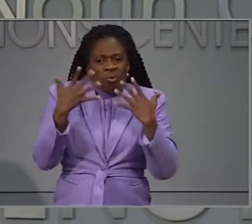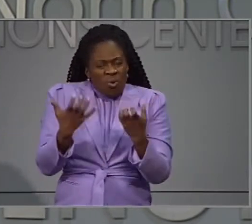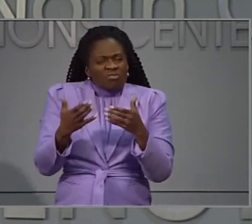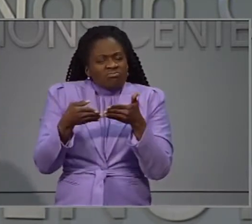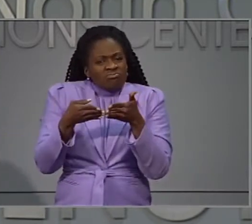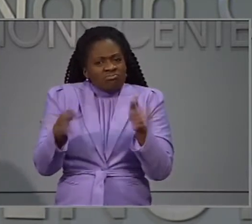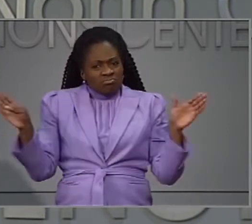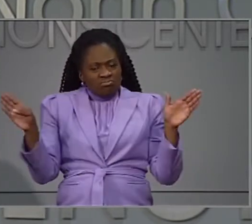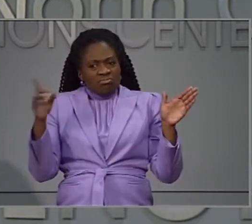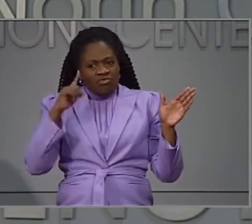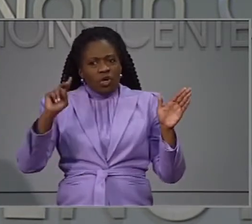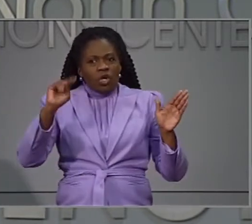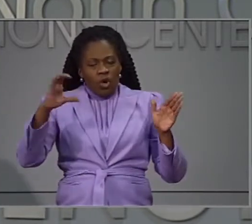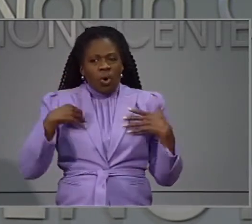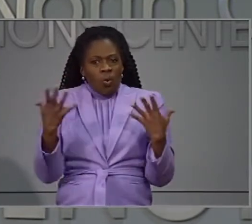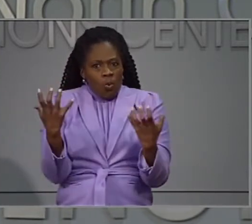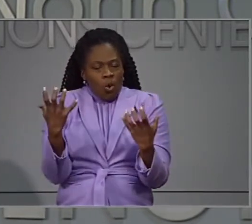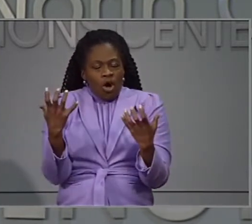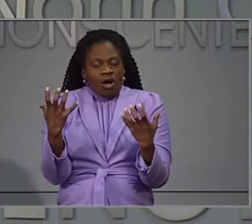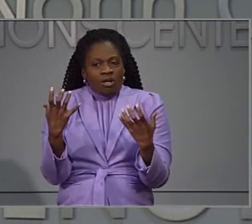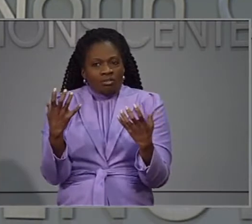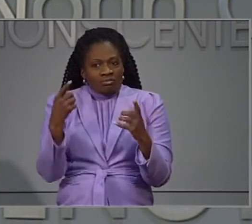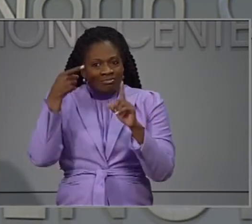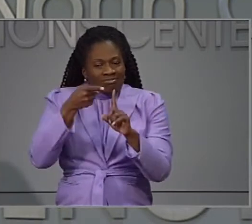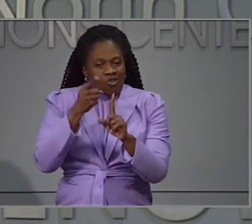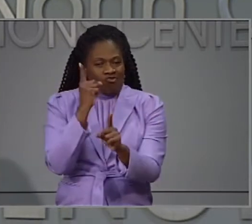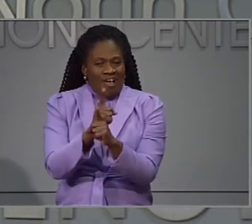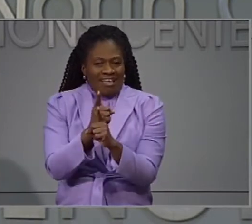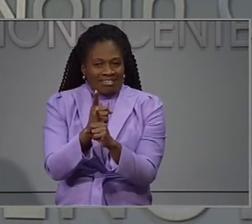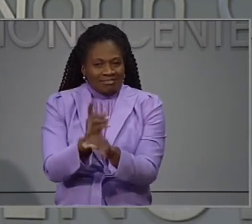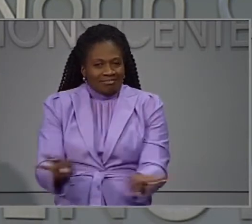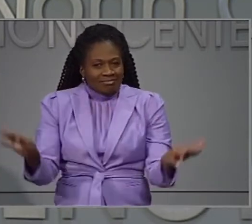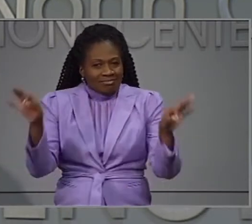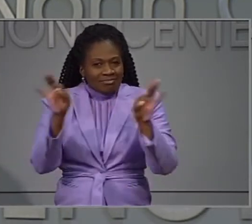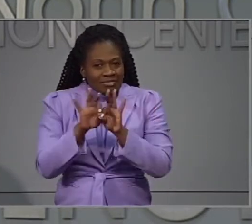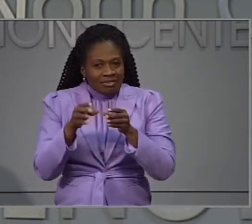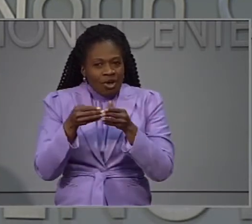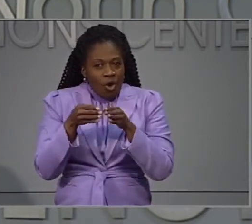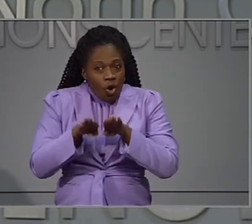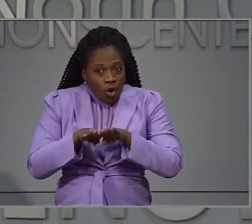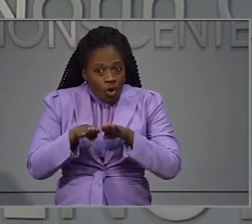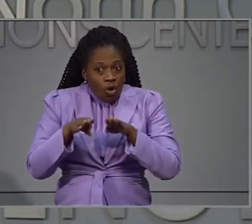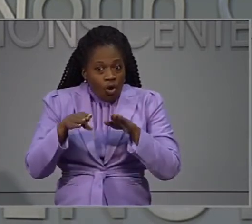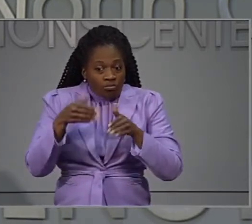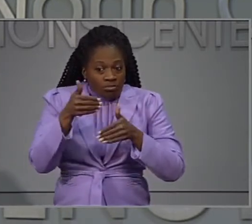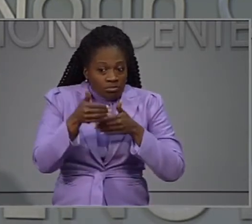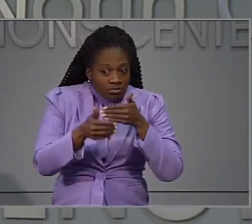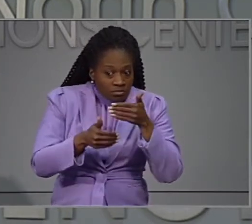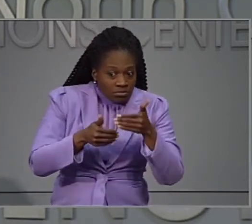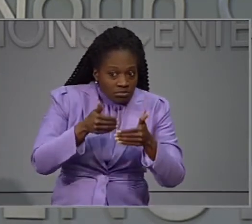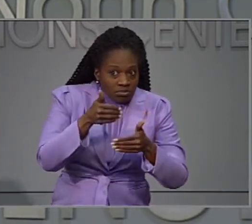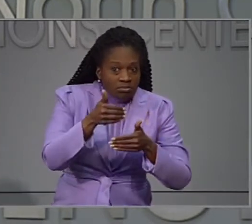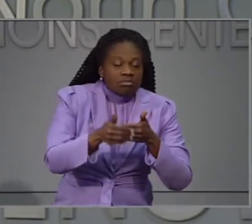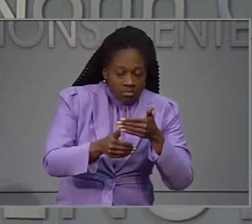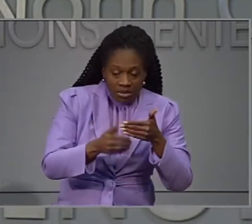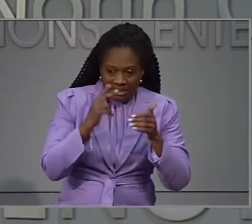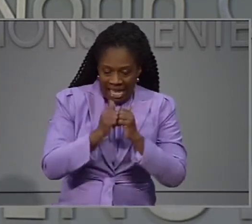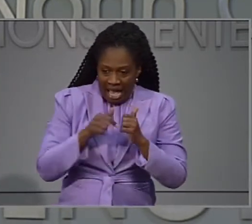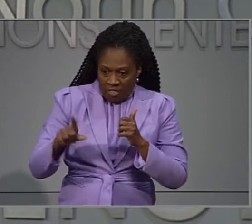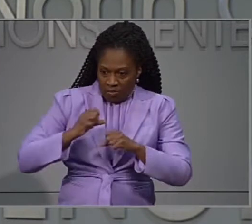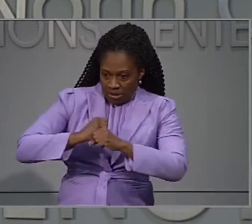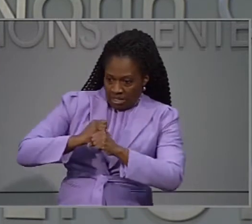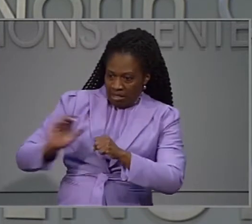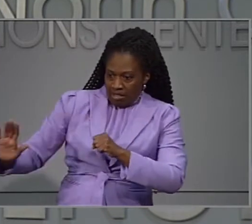North Carolina. We want to open it up in the right way with input on businesses about how they can